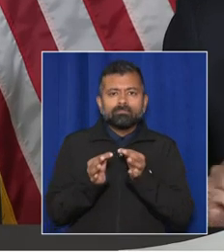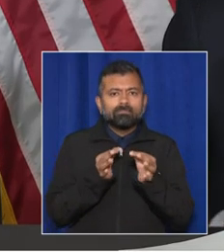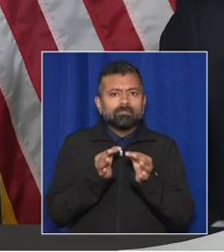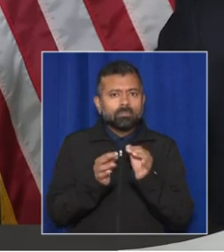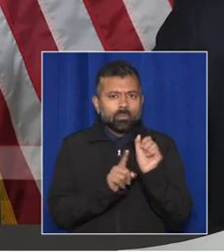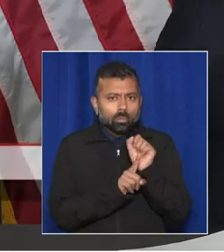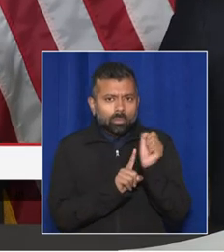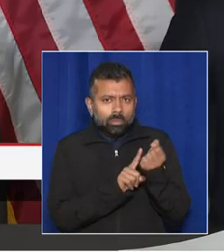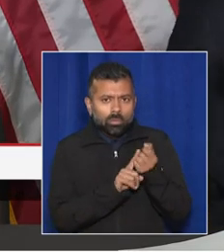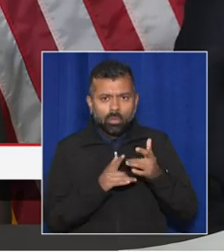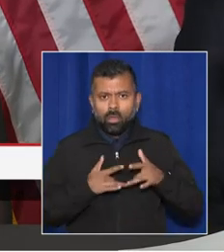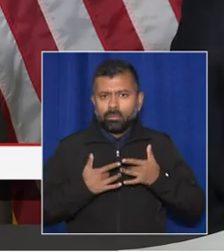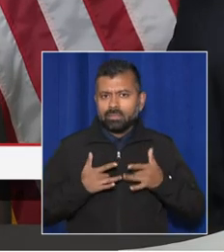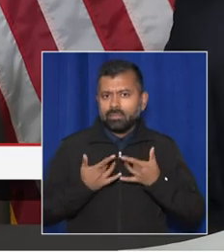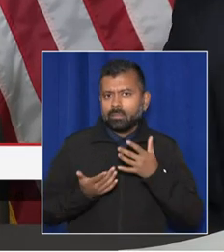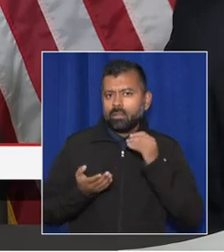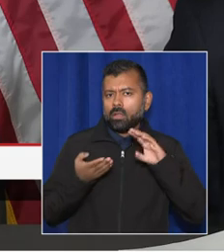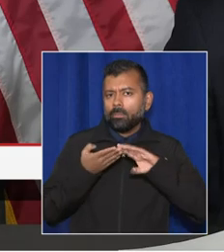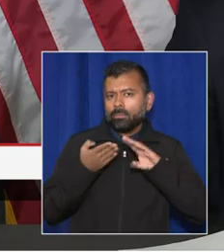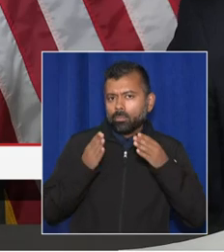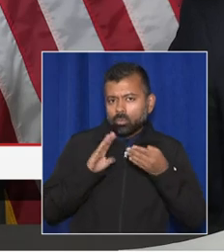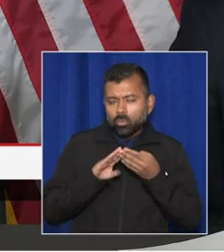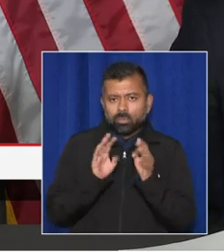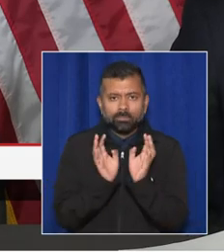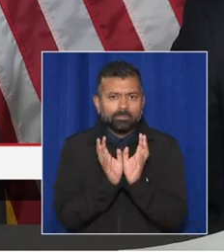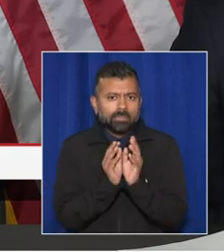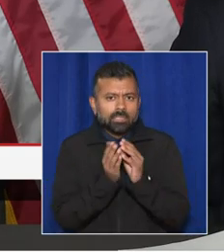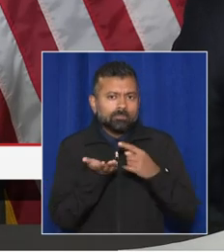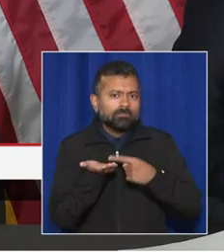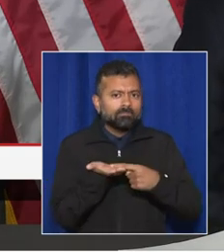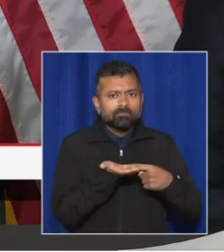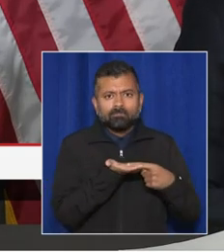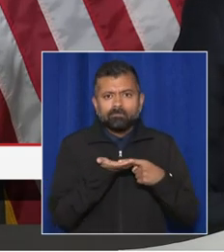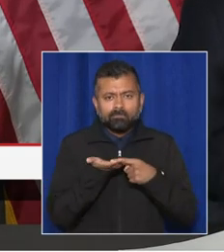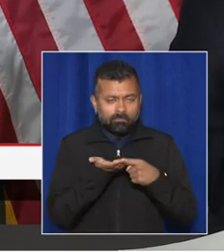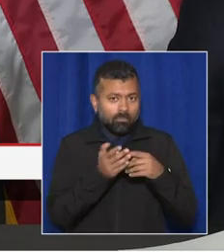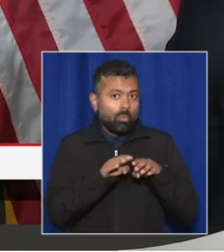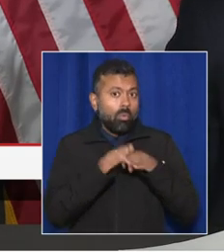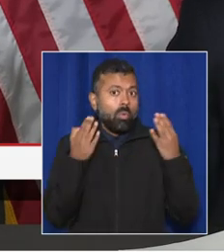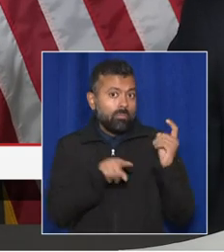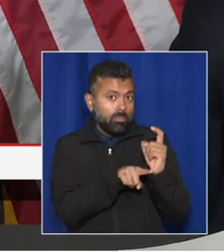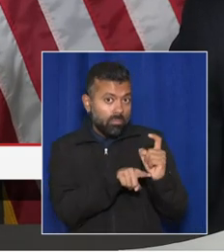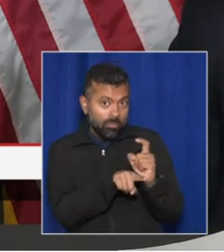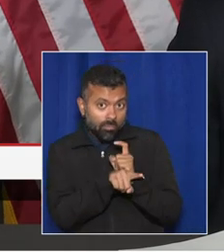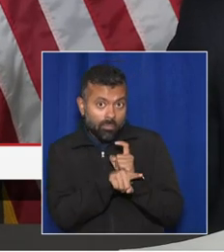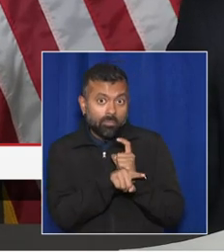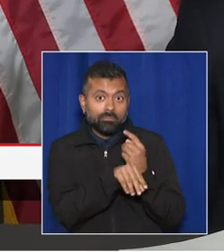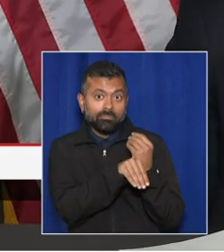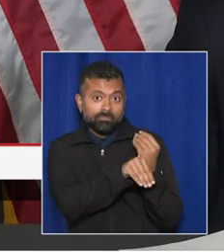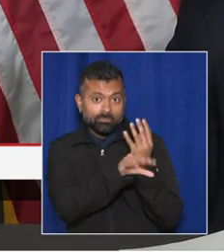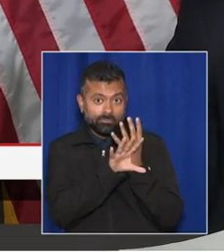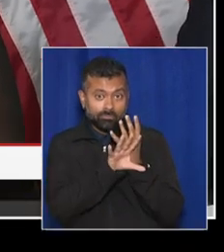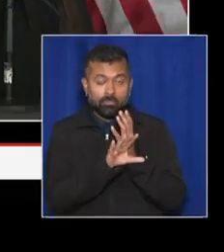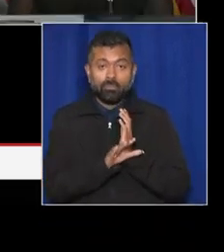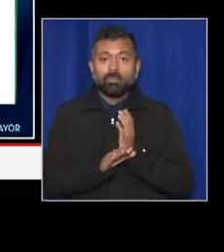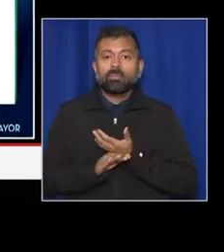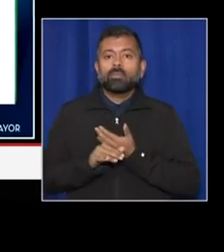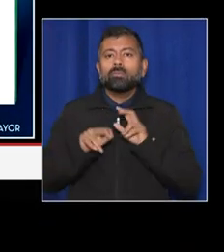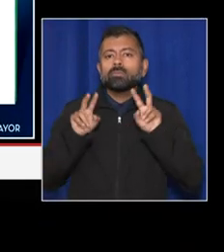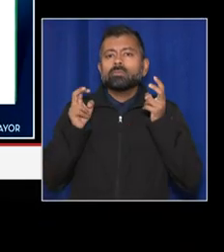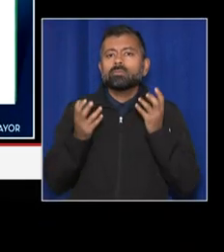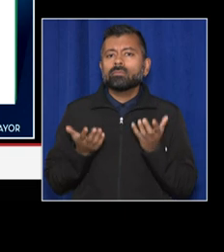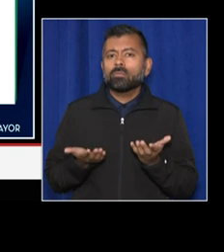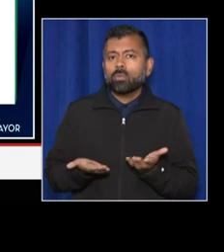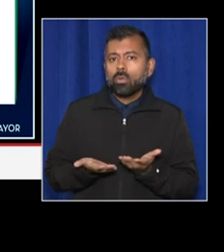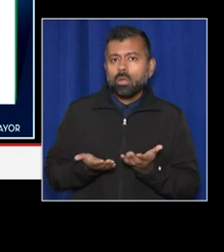hall. If you would like to join this Tele-Town hall, the topic is how we are supporting